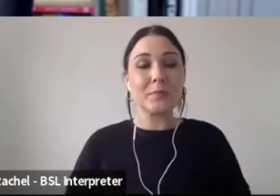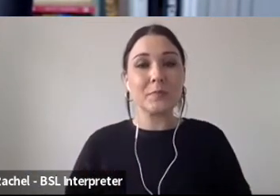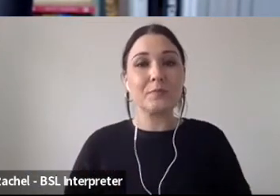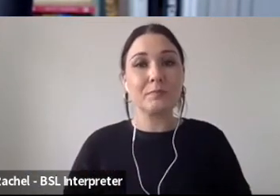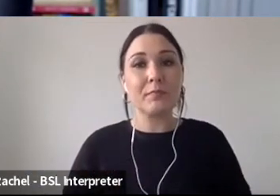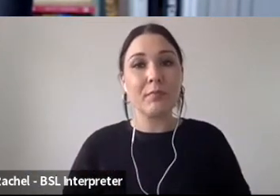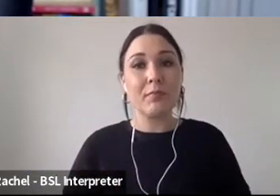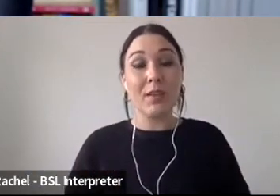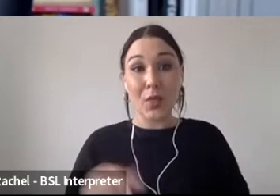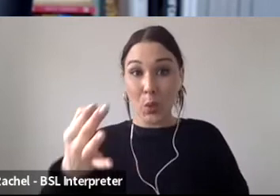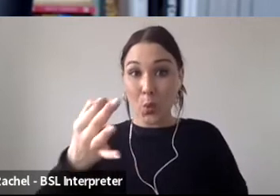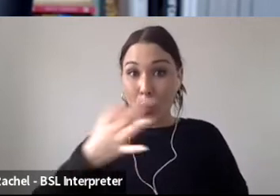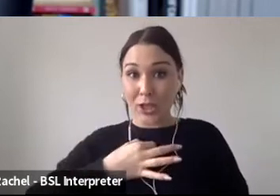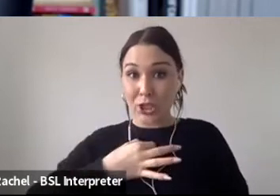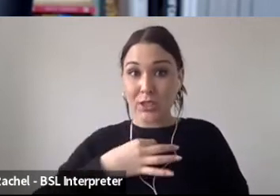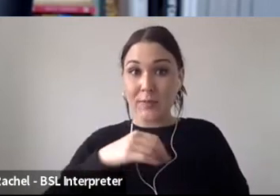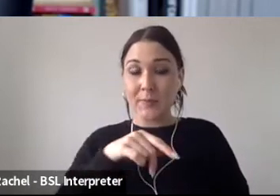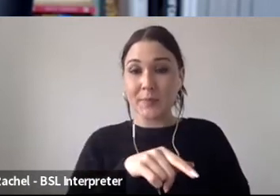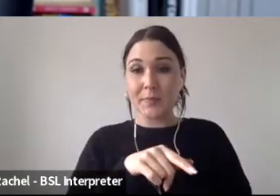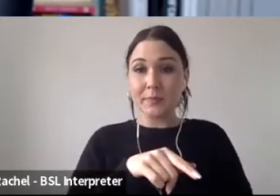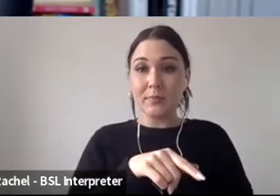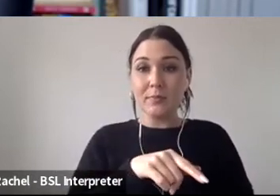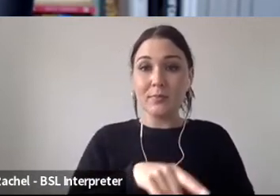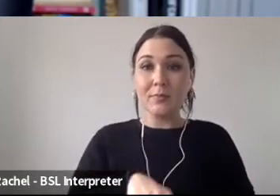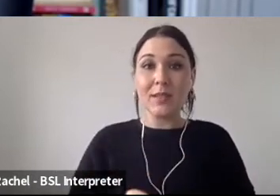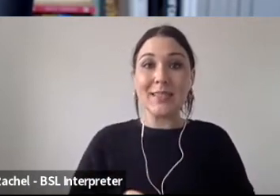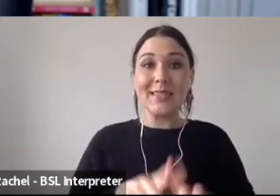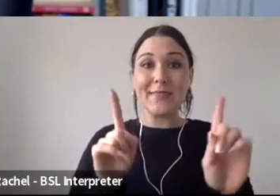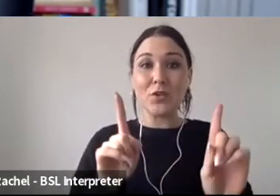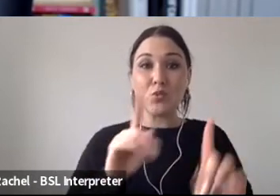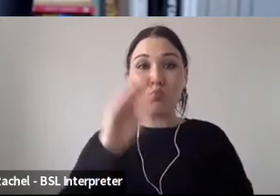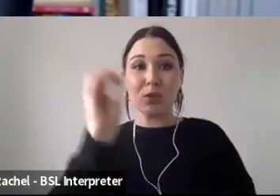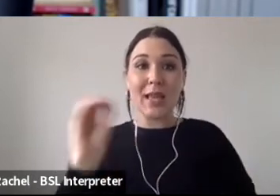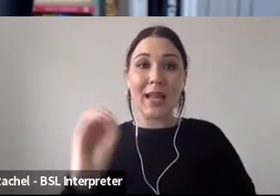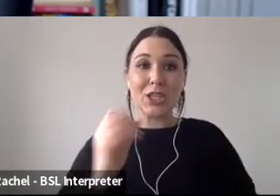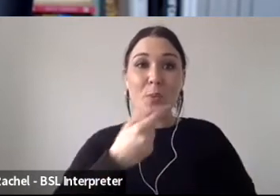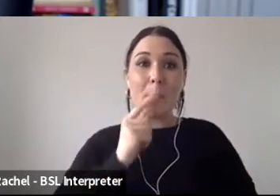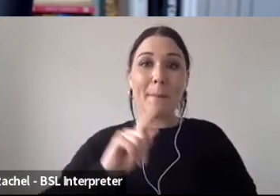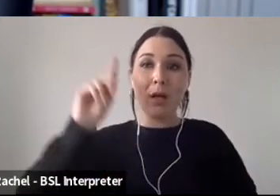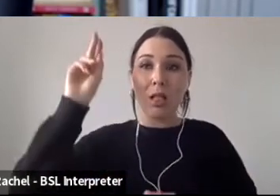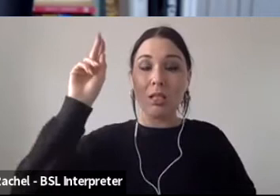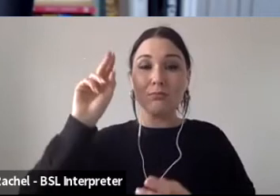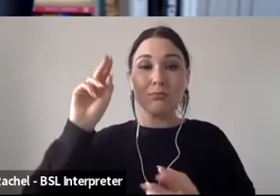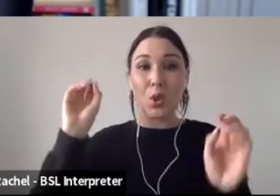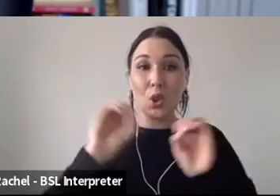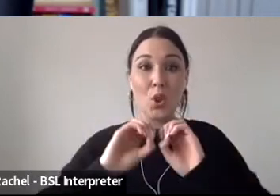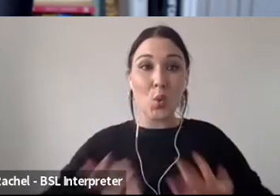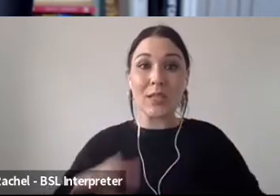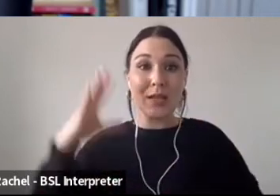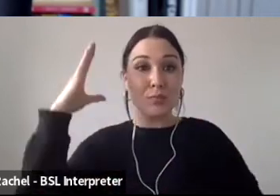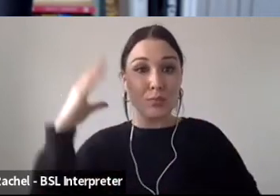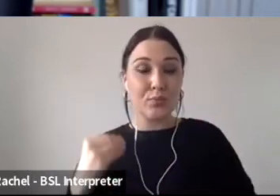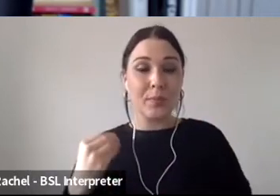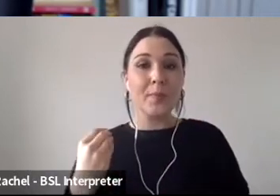the question you're posing about different percentages of people losing hearing at different stages of life. It's